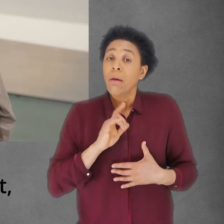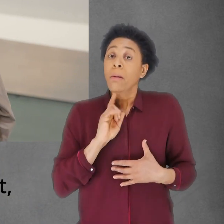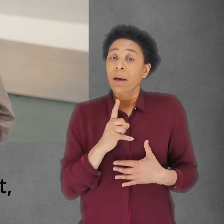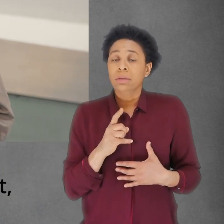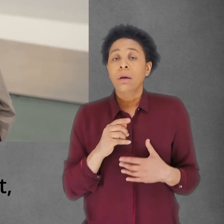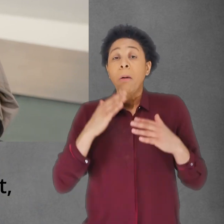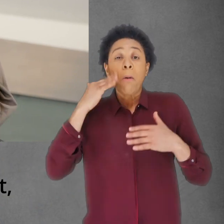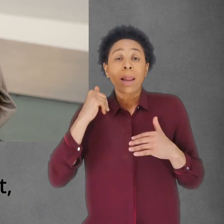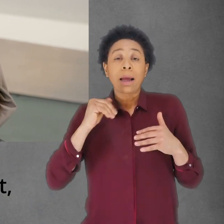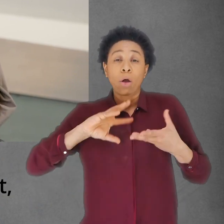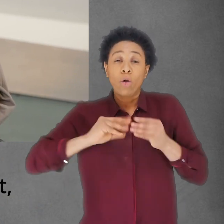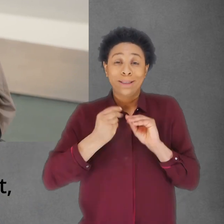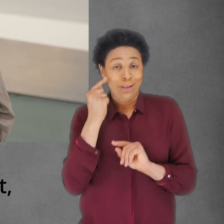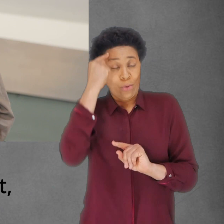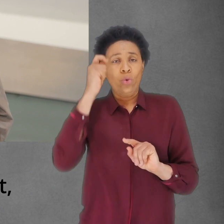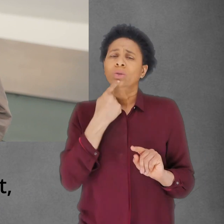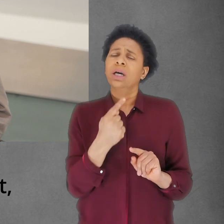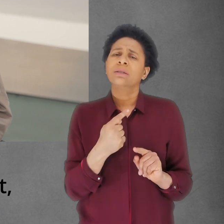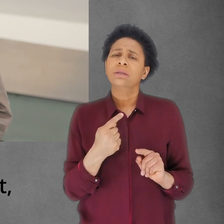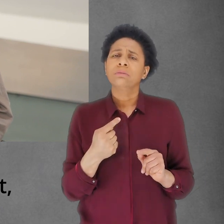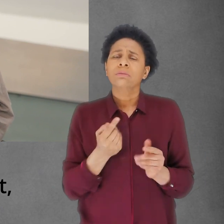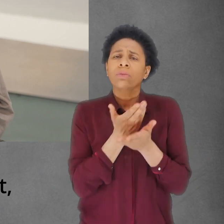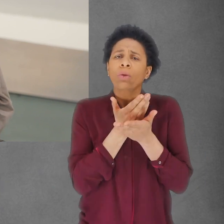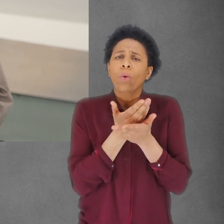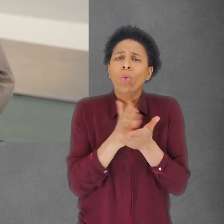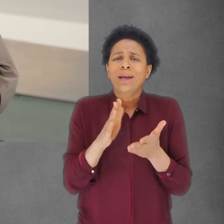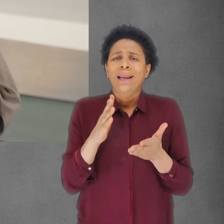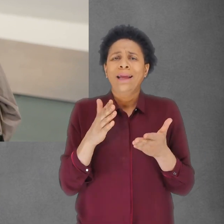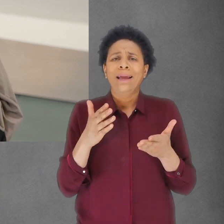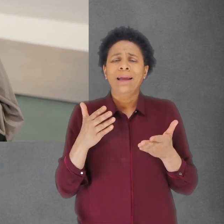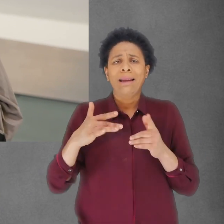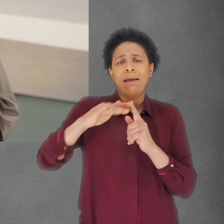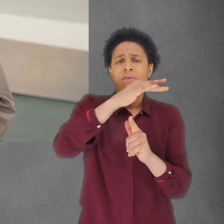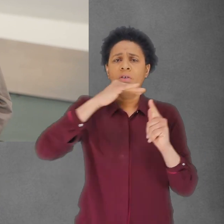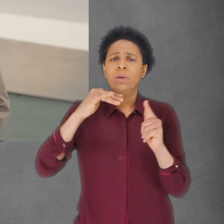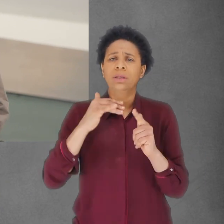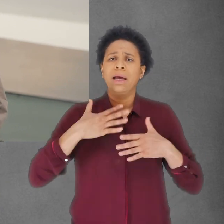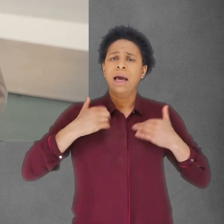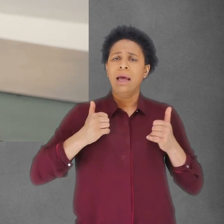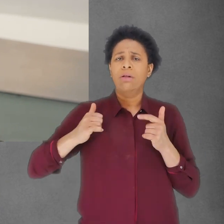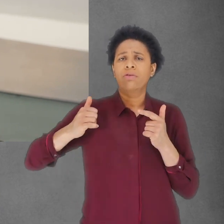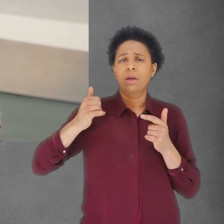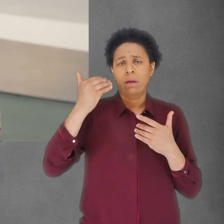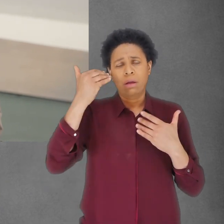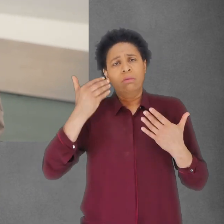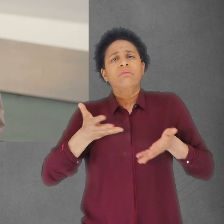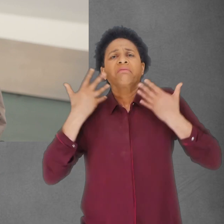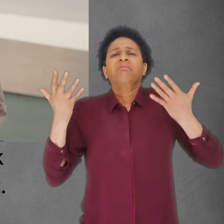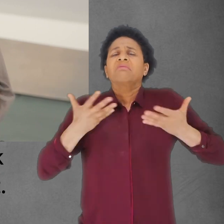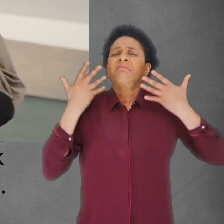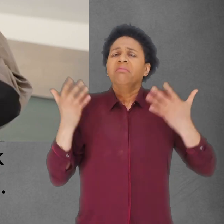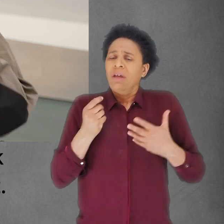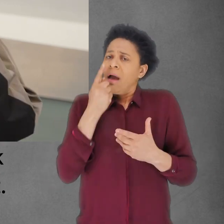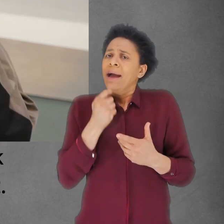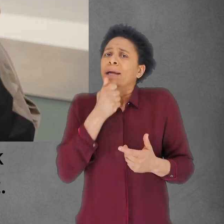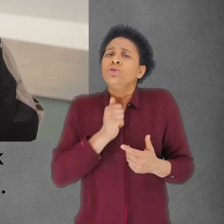clean air, with a healthy and peaceful environment, I can exhaust the possibilities of my imagination in space, right? That's